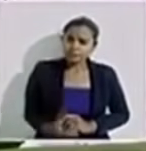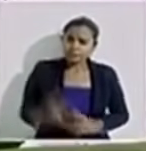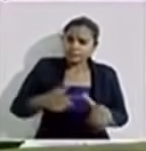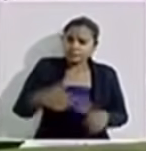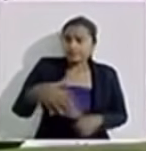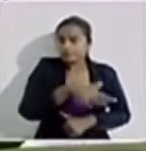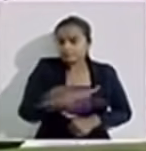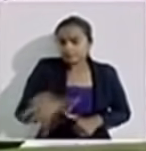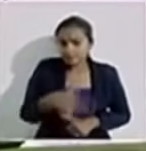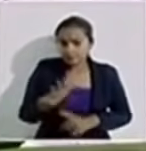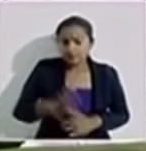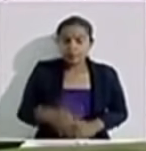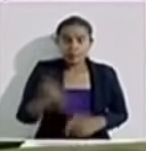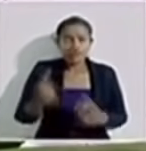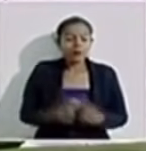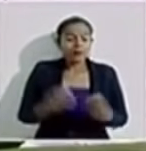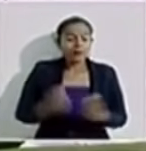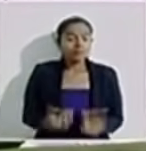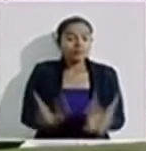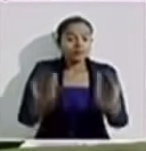is a prime example.